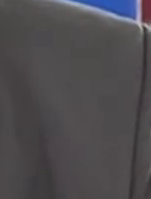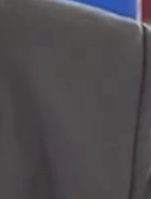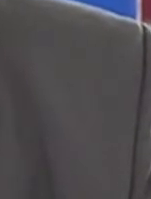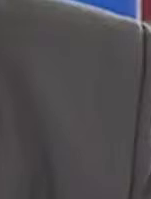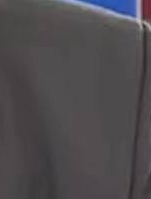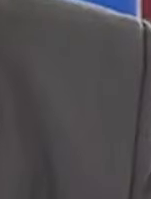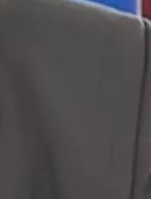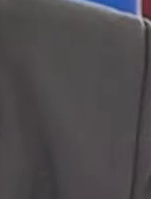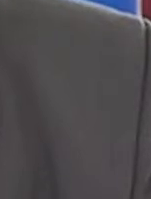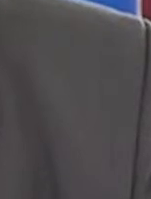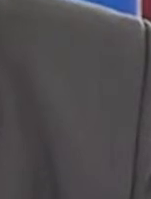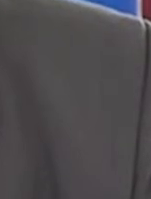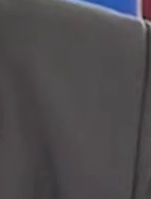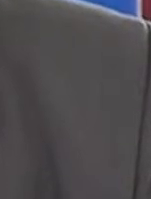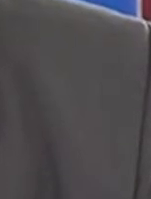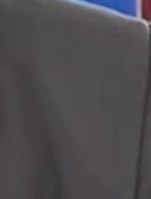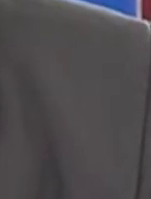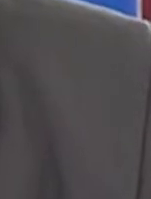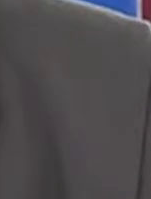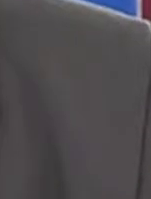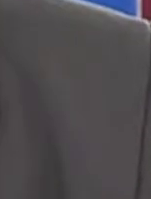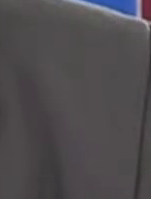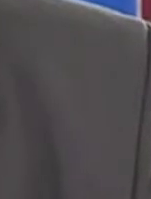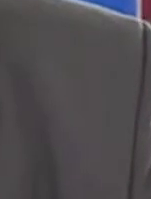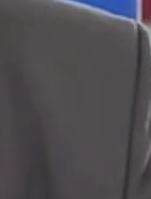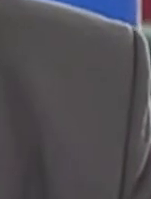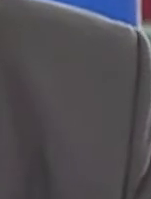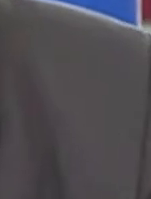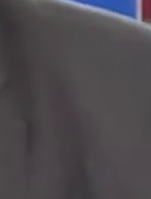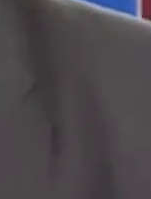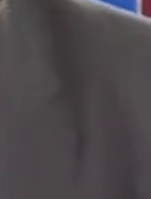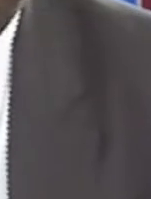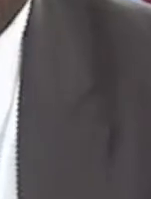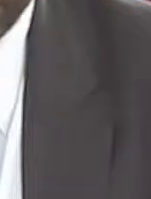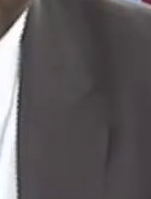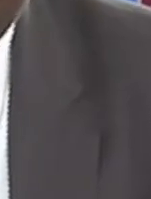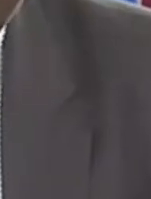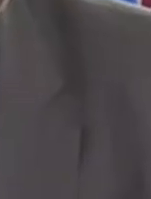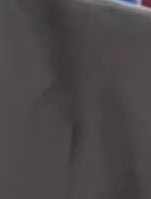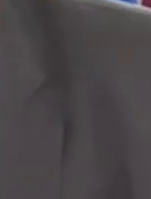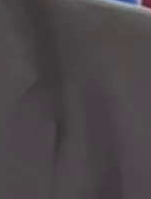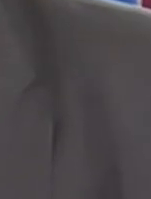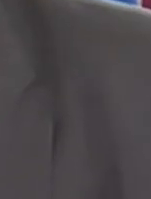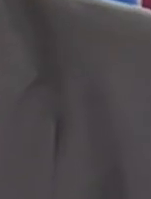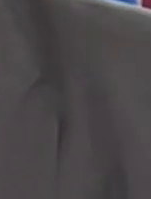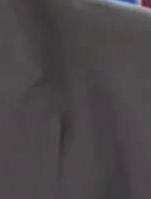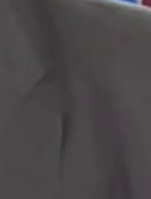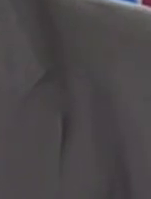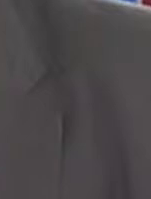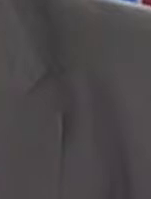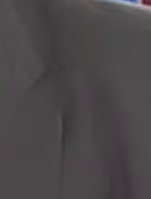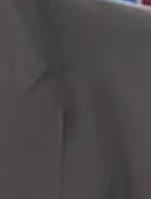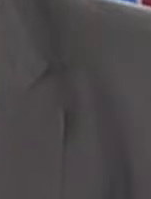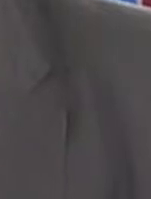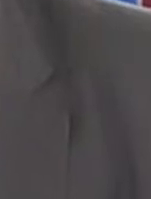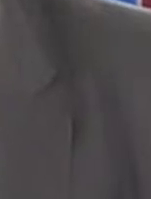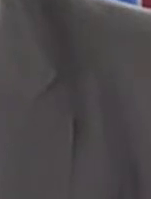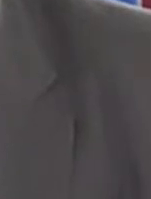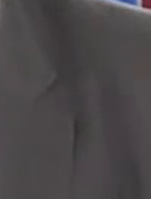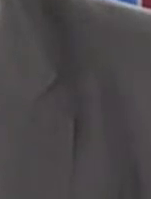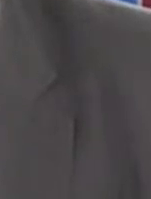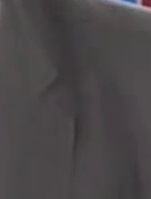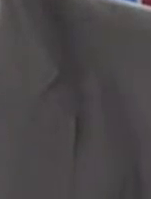University. Your presence here reflects a shared commitment to the betterment of our institutions and future of